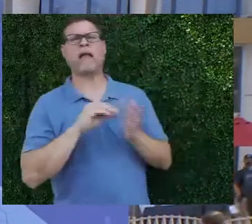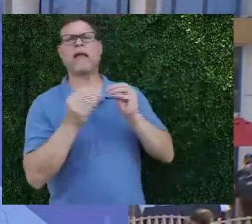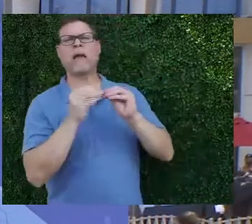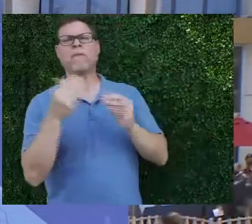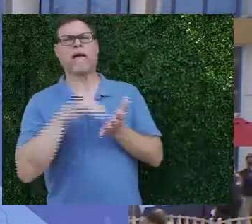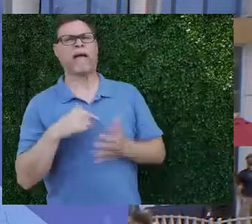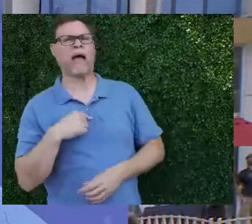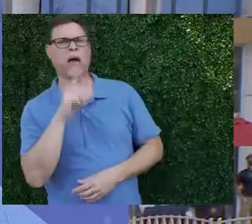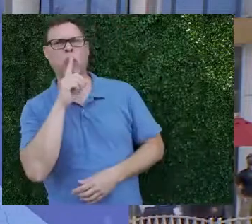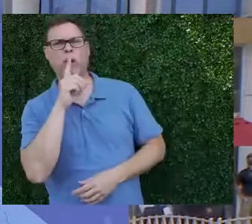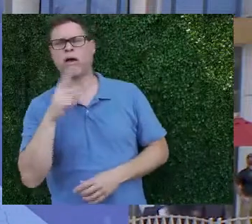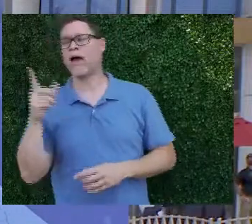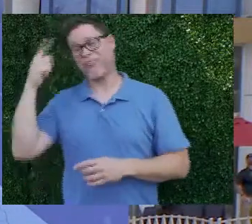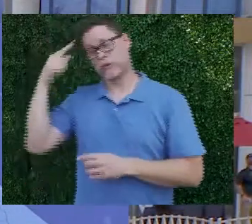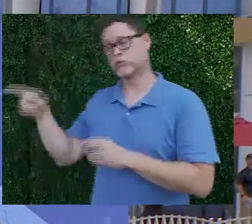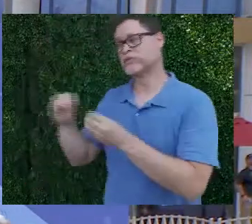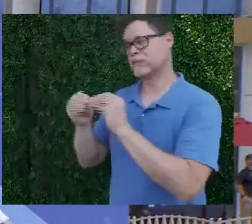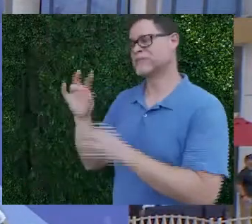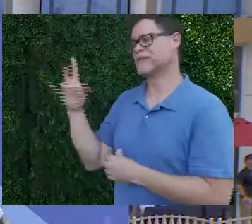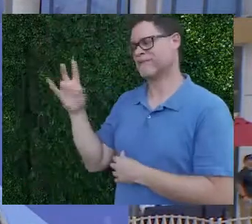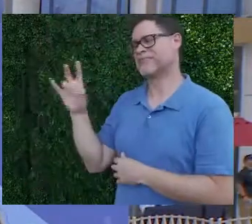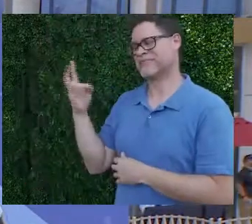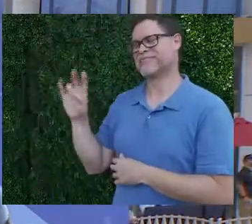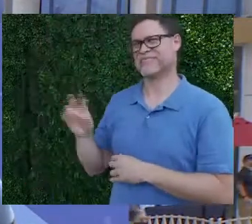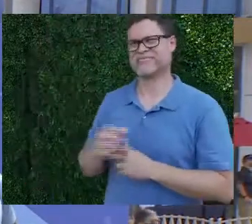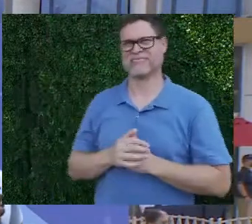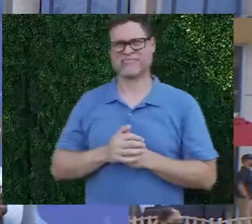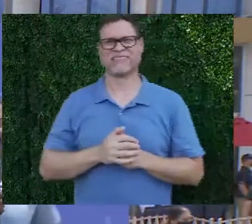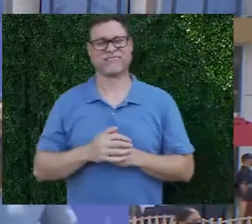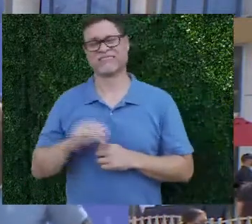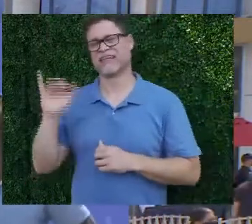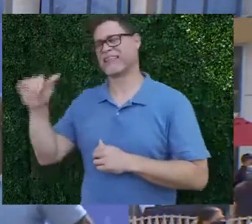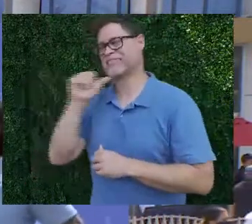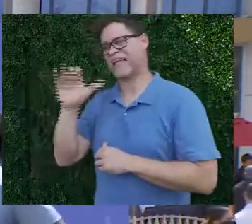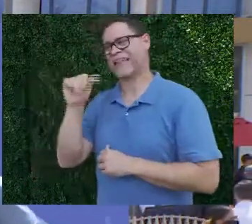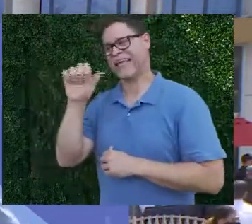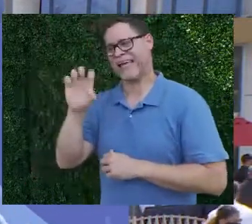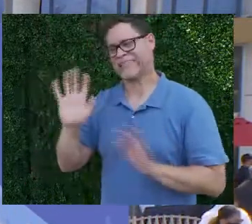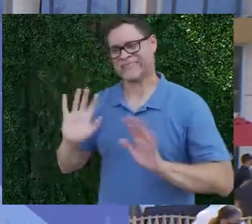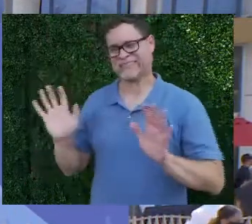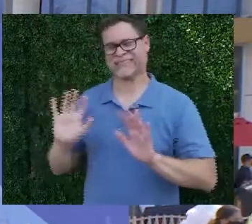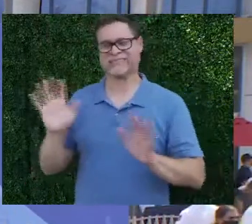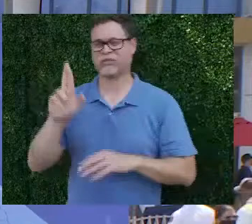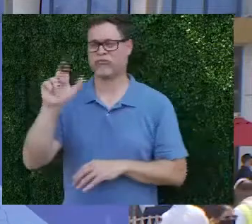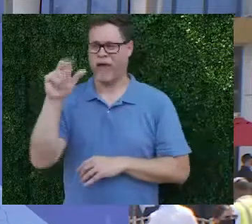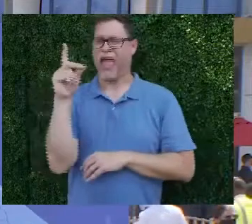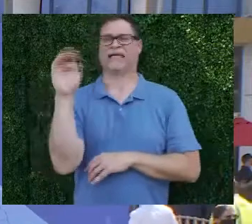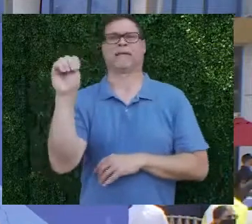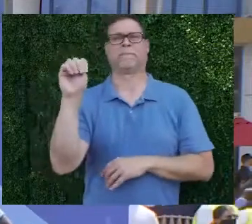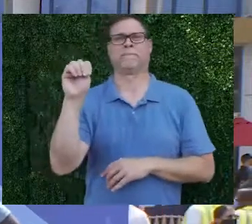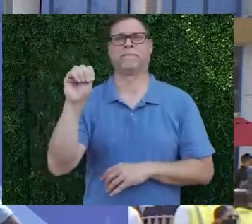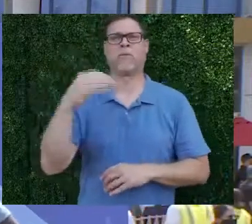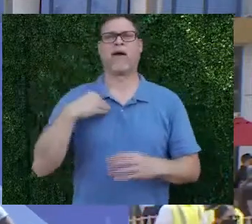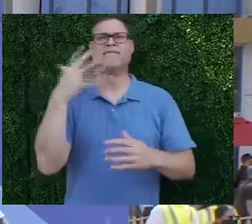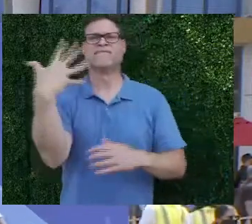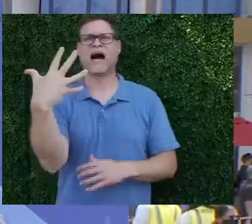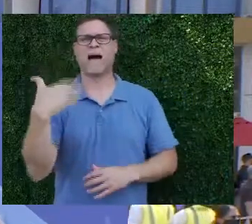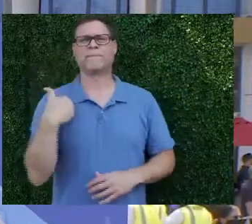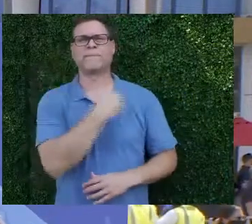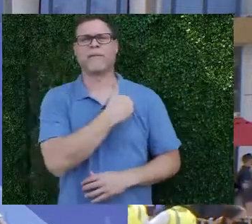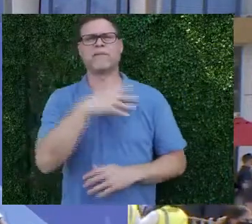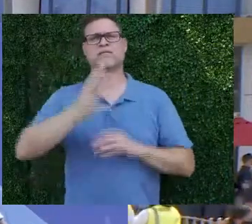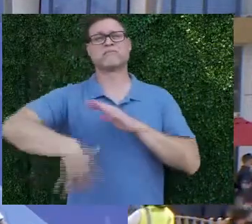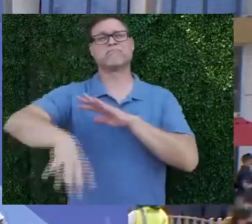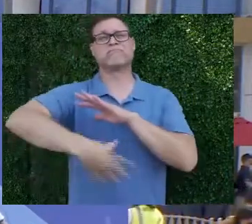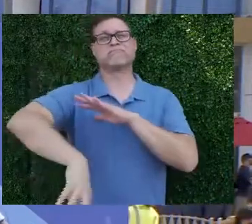I think I said you were number 17. 17, yeah, yes. No, that's not the case. It's completely at random. We got 5 members of the